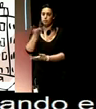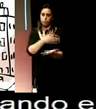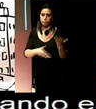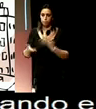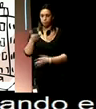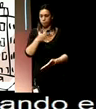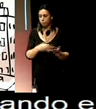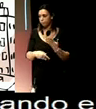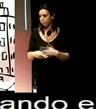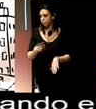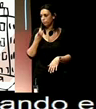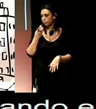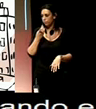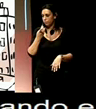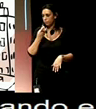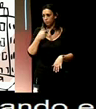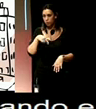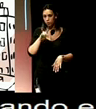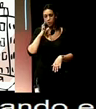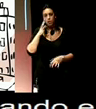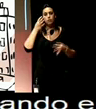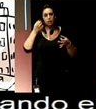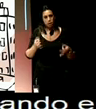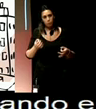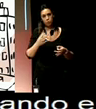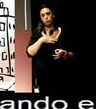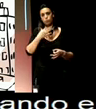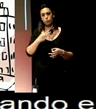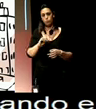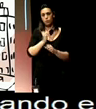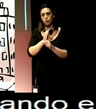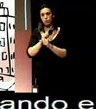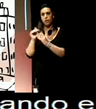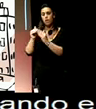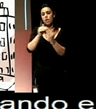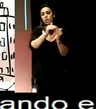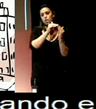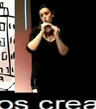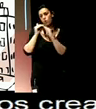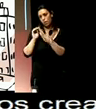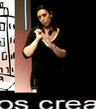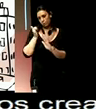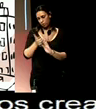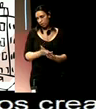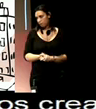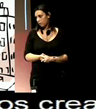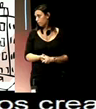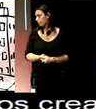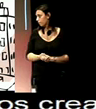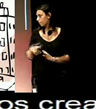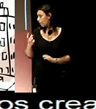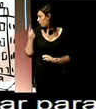accessibility, that people we believe we work on equal conditions and equality